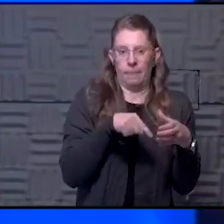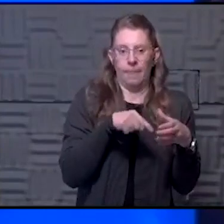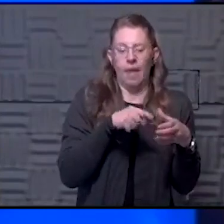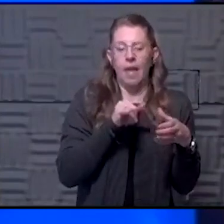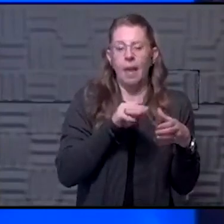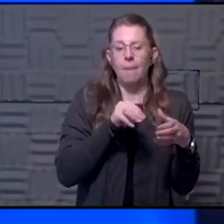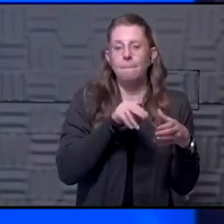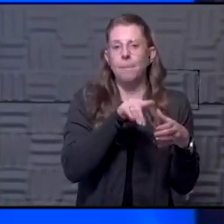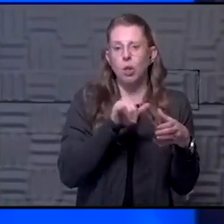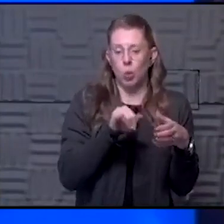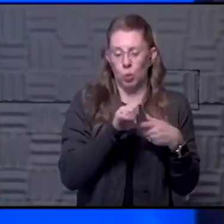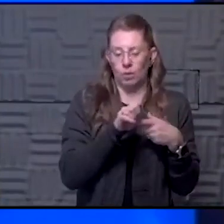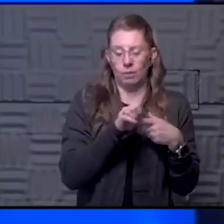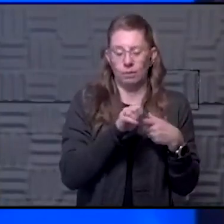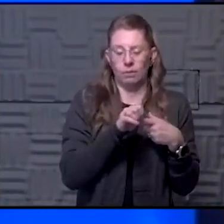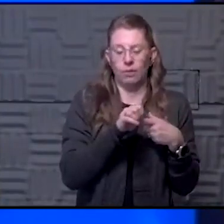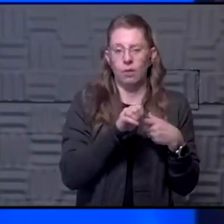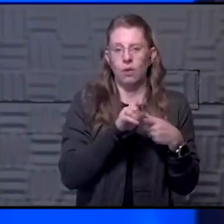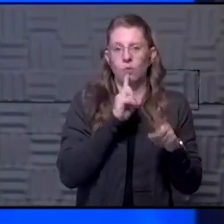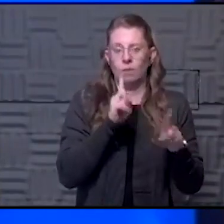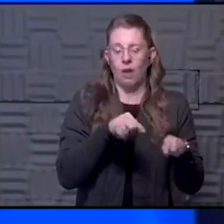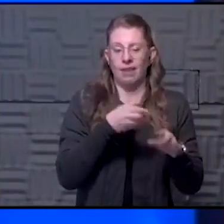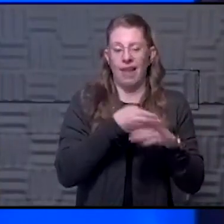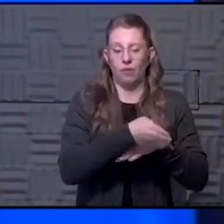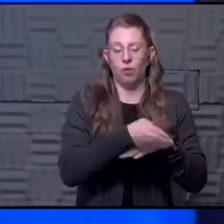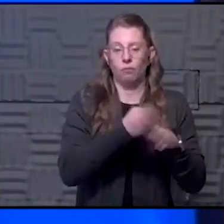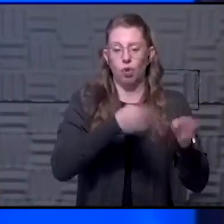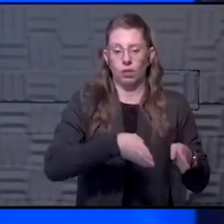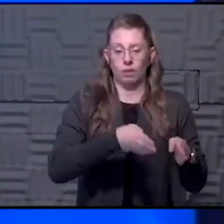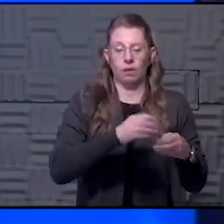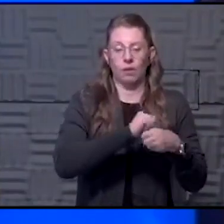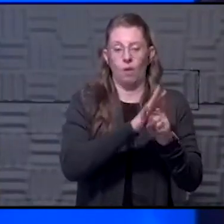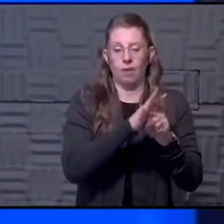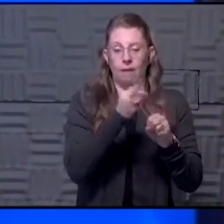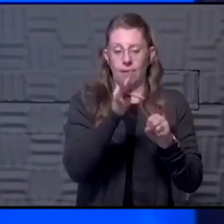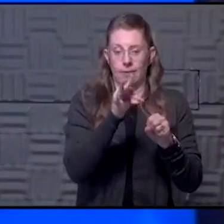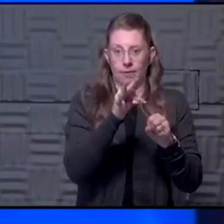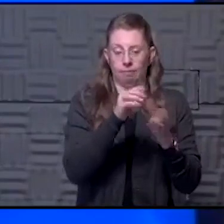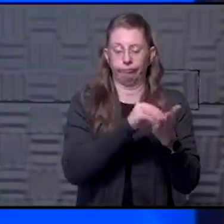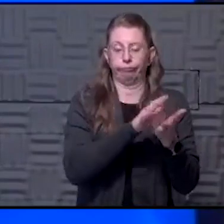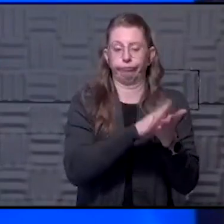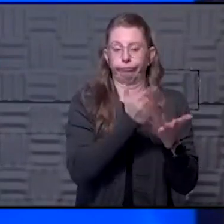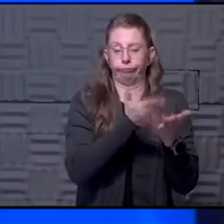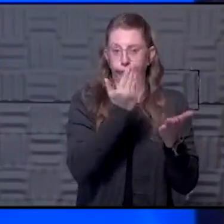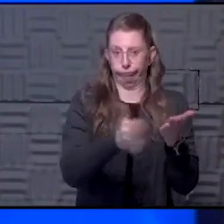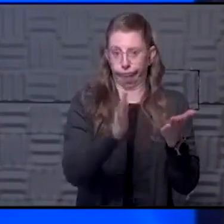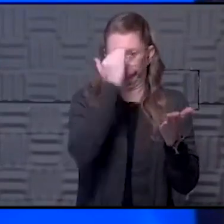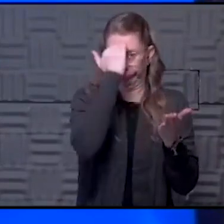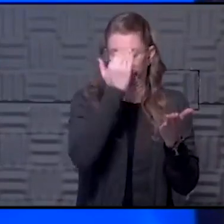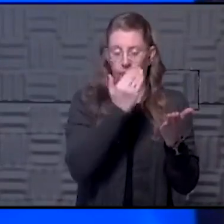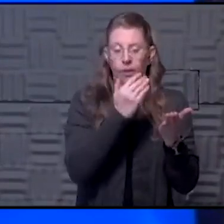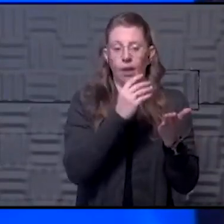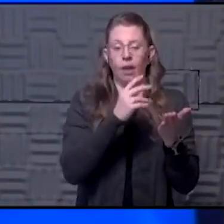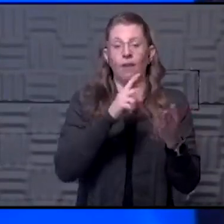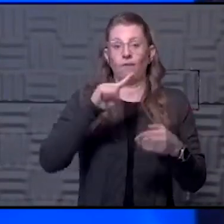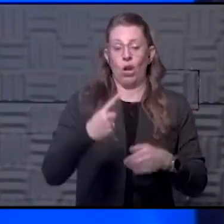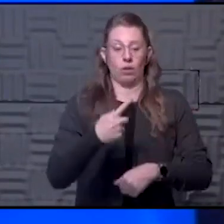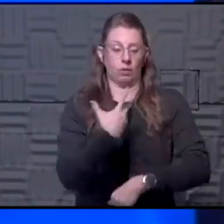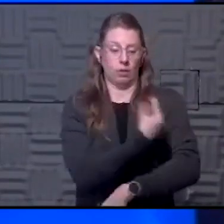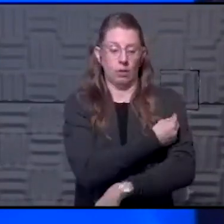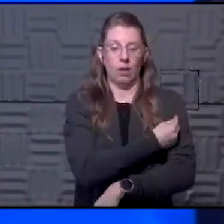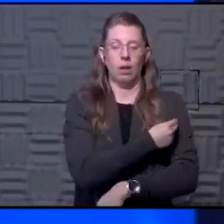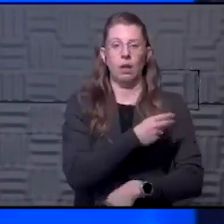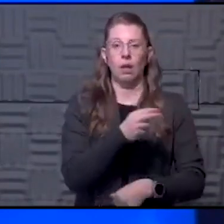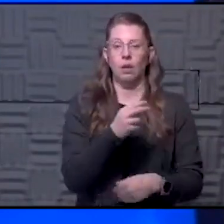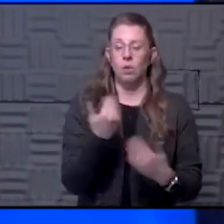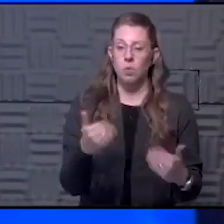response Yep. to a person, of a person after who's had COVID-19, documented COVID-19. then they get their first vaccination, they